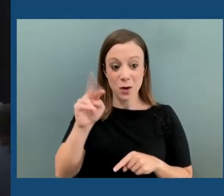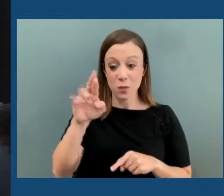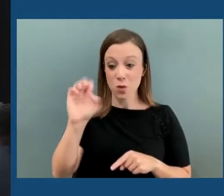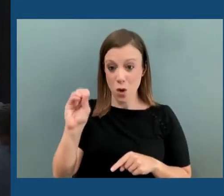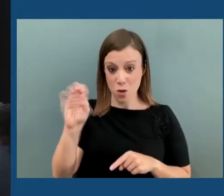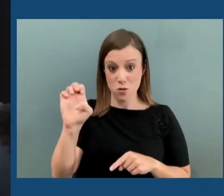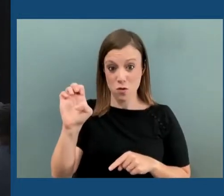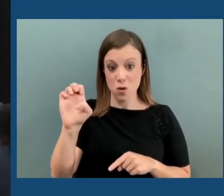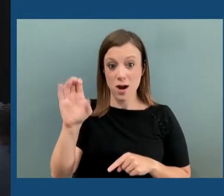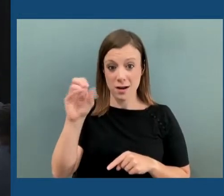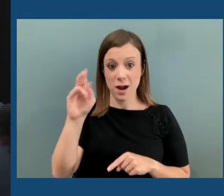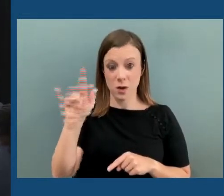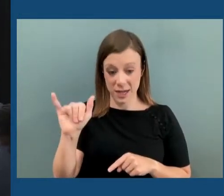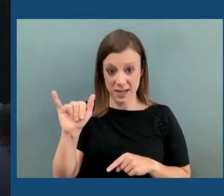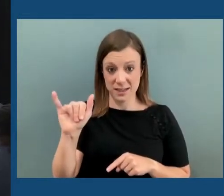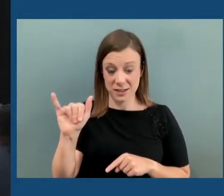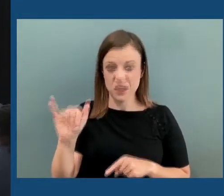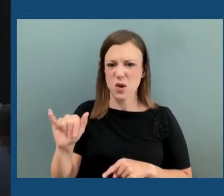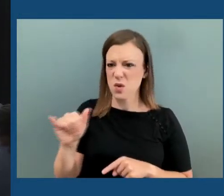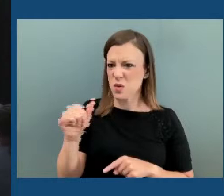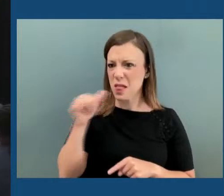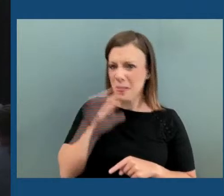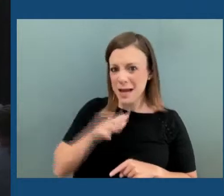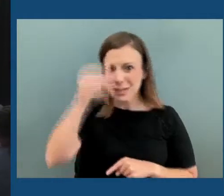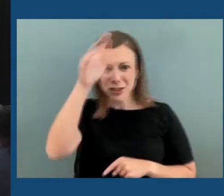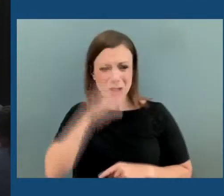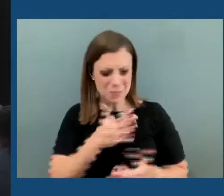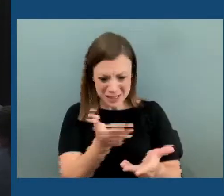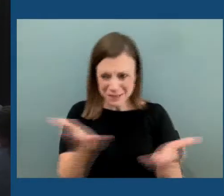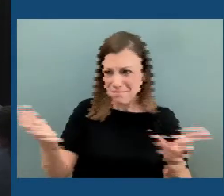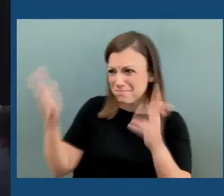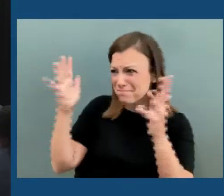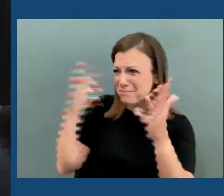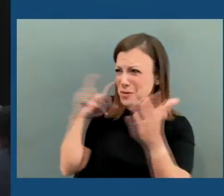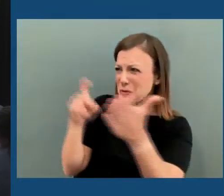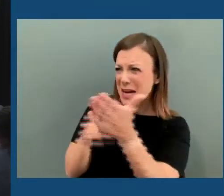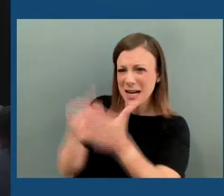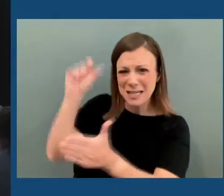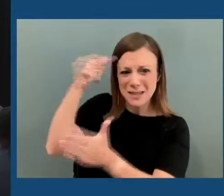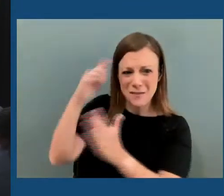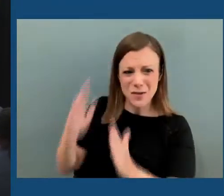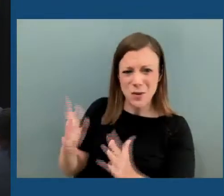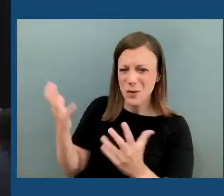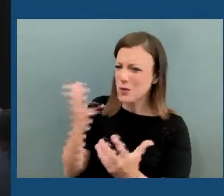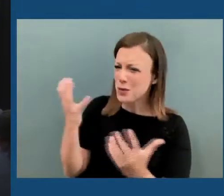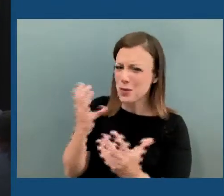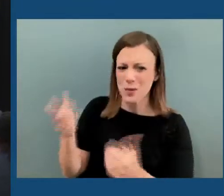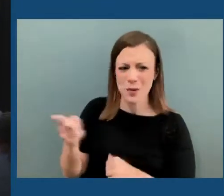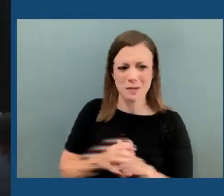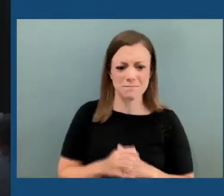and gentlemen, let's give a big round of applause to our great Governor, Kathy Hochul.